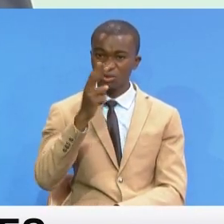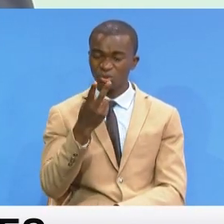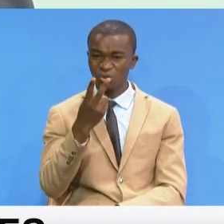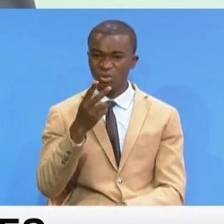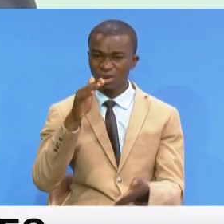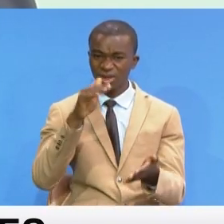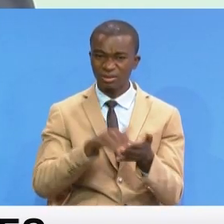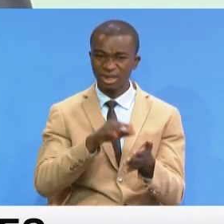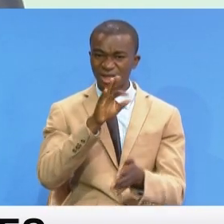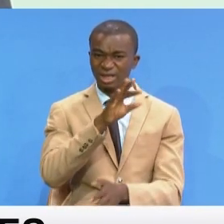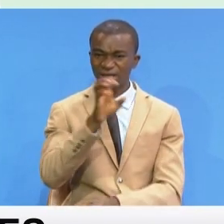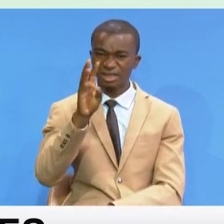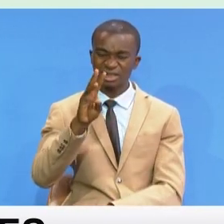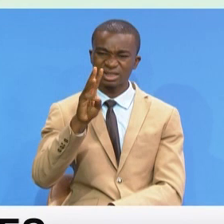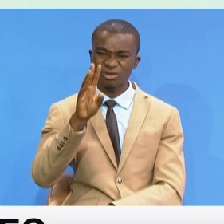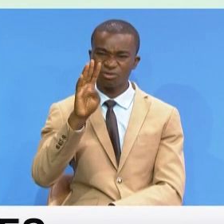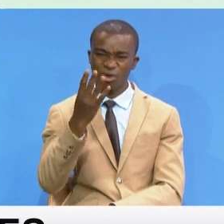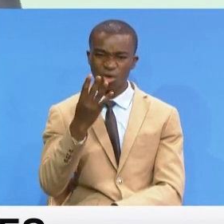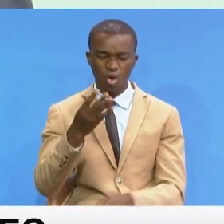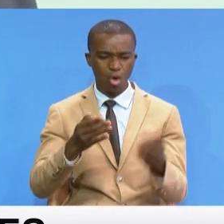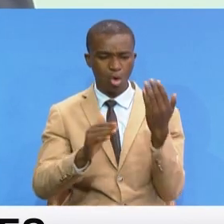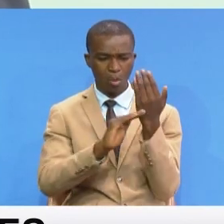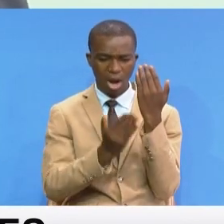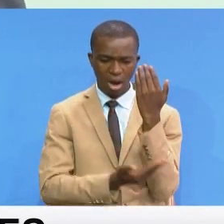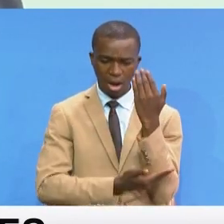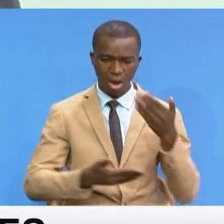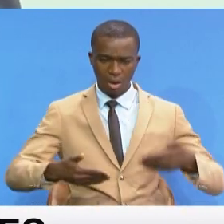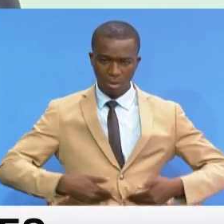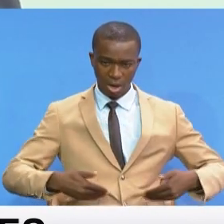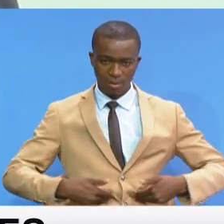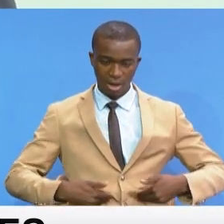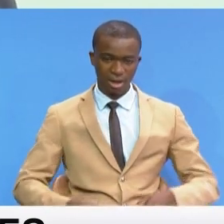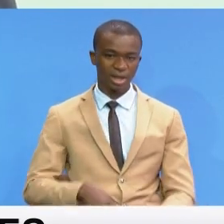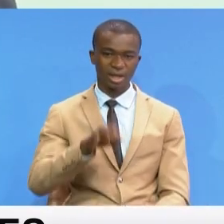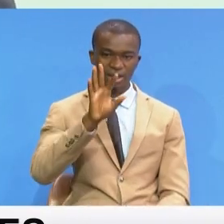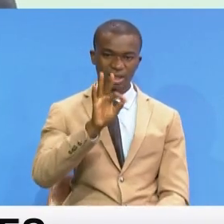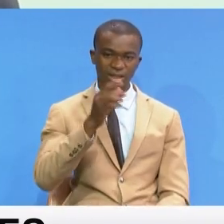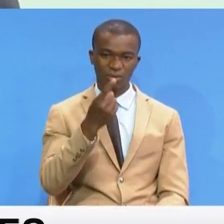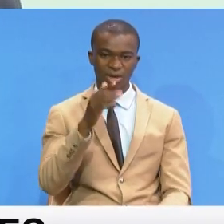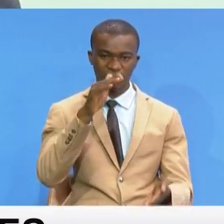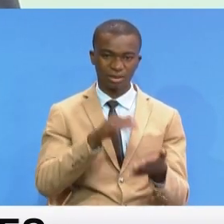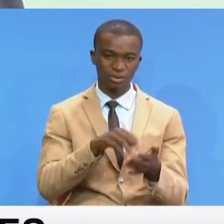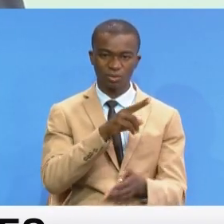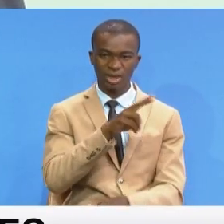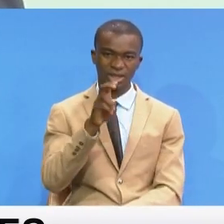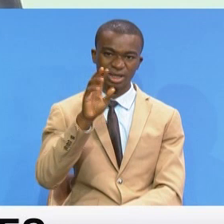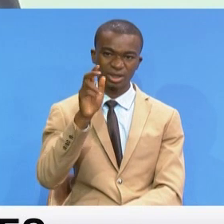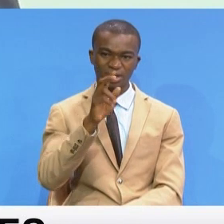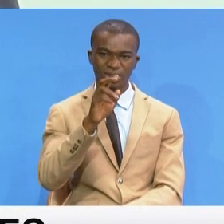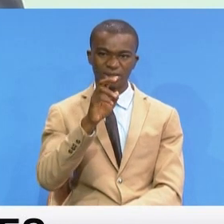32,964 cases of teen pregnancies compared to 21,200 226